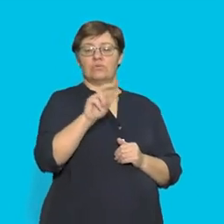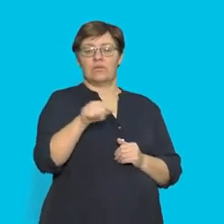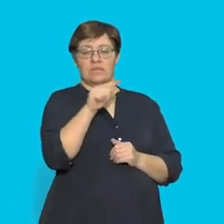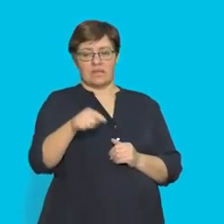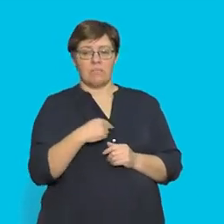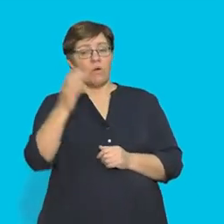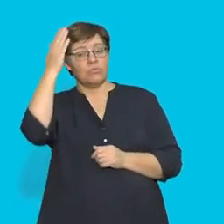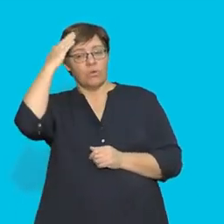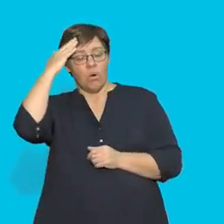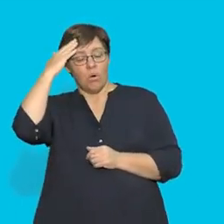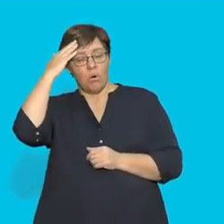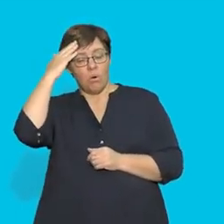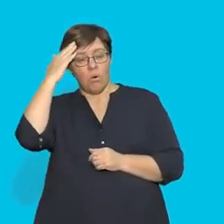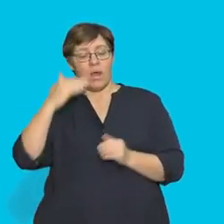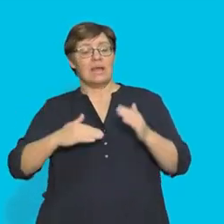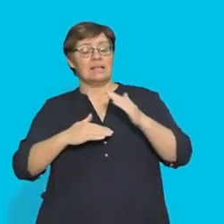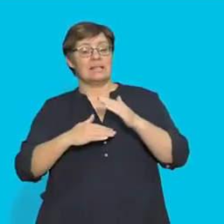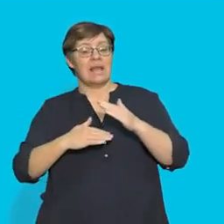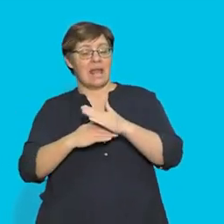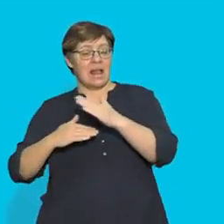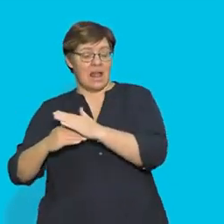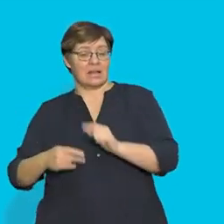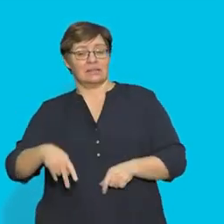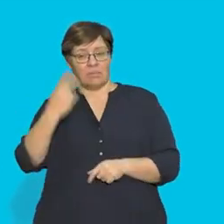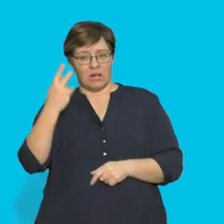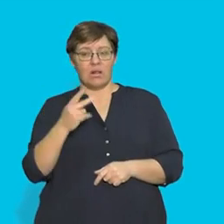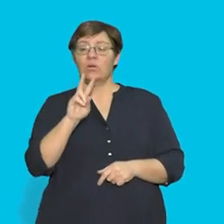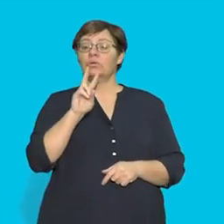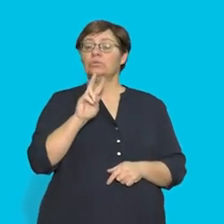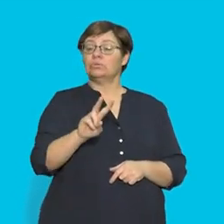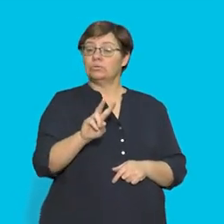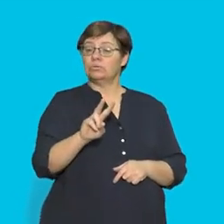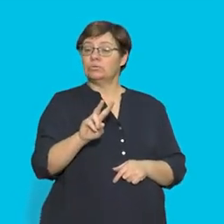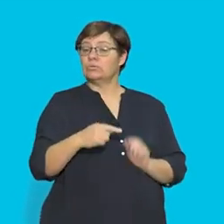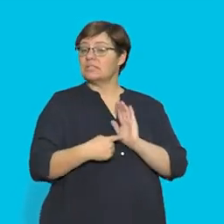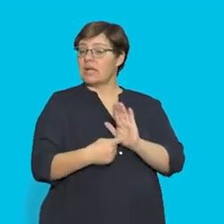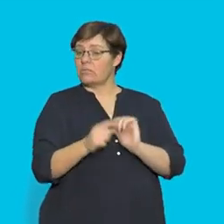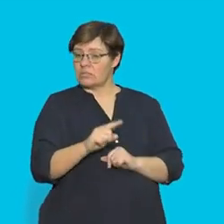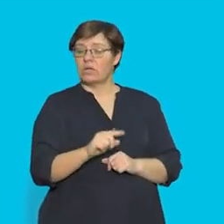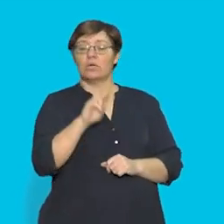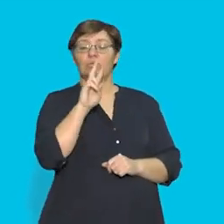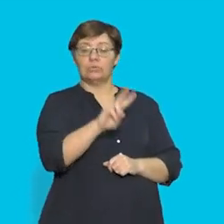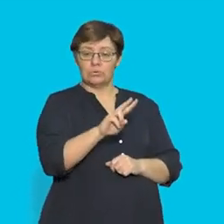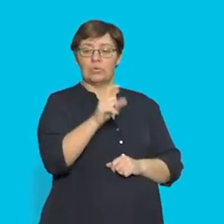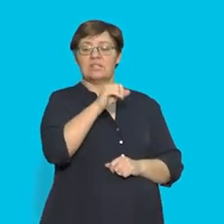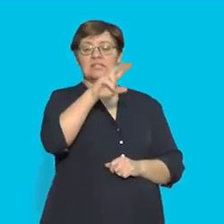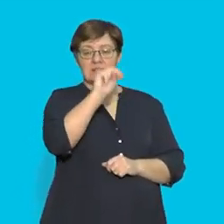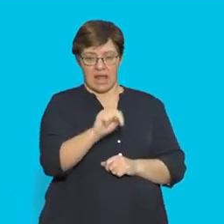theta. And we know from our double angle formulas, what must, 2 alpha. What must be sine of 2 alpha? It'll become